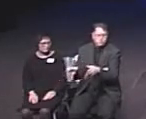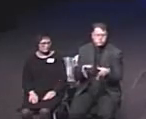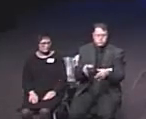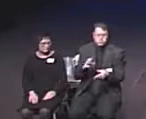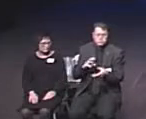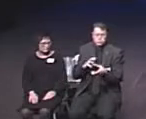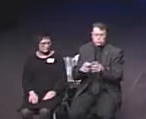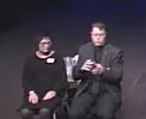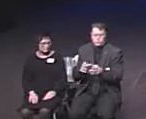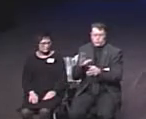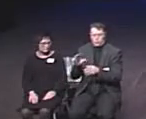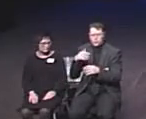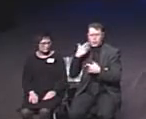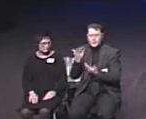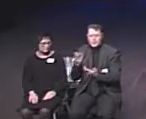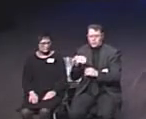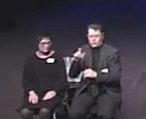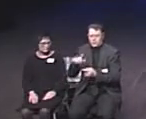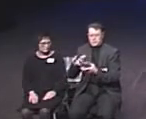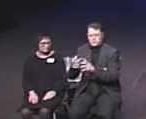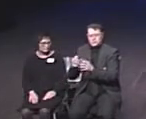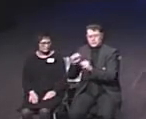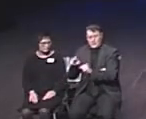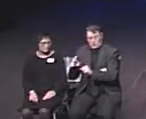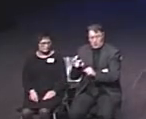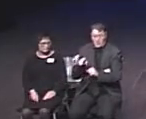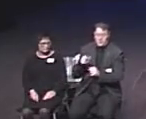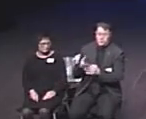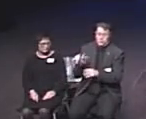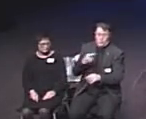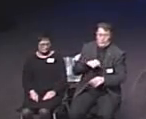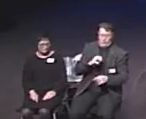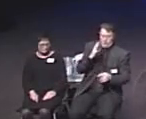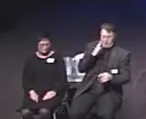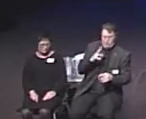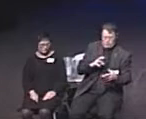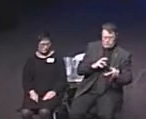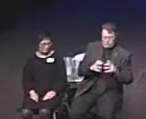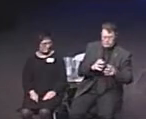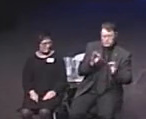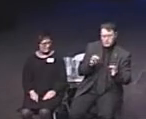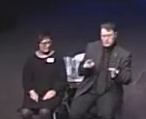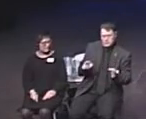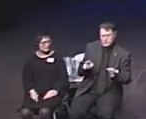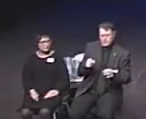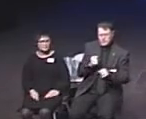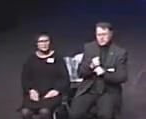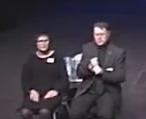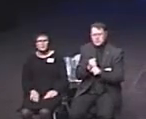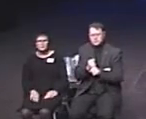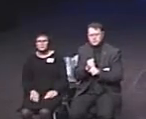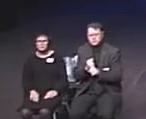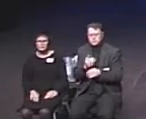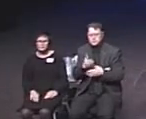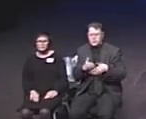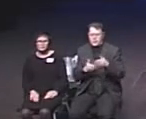adapt to in their everyday life, and we had to think about that too. So we created the scaffolding house,